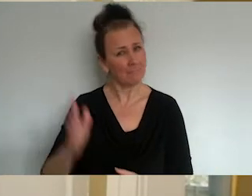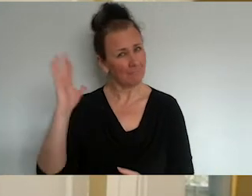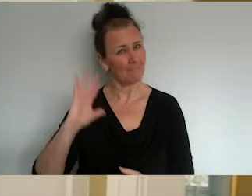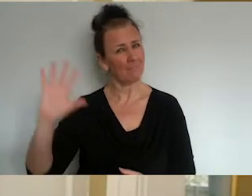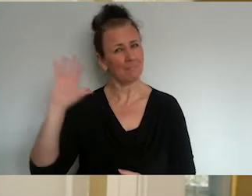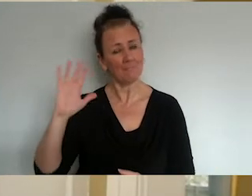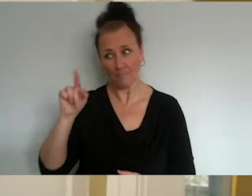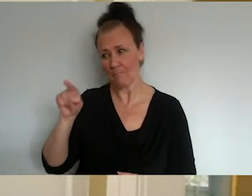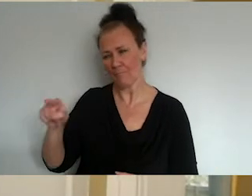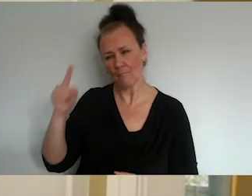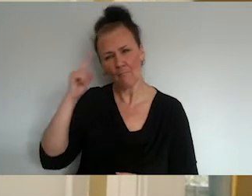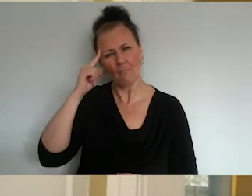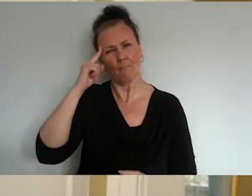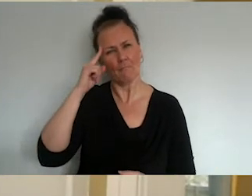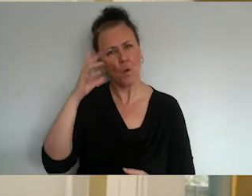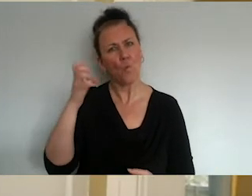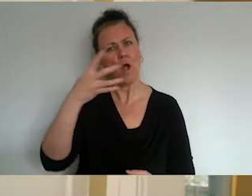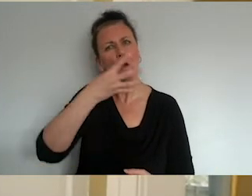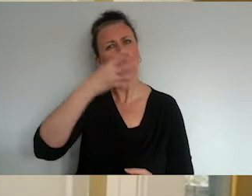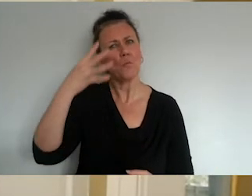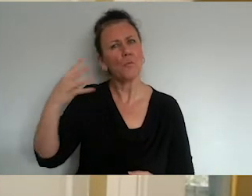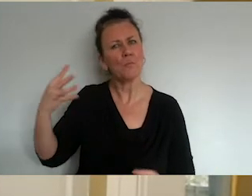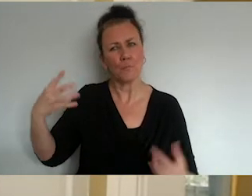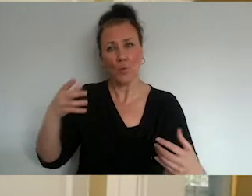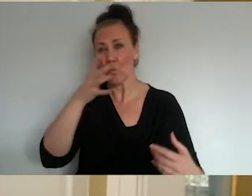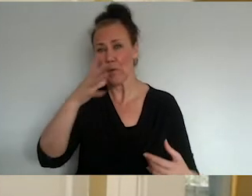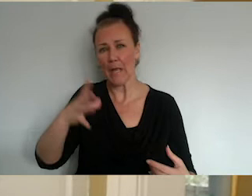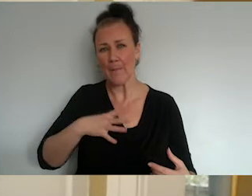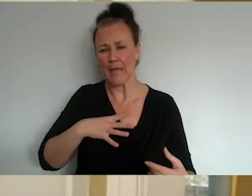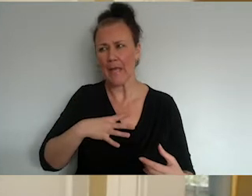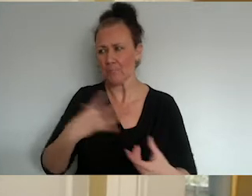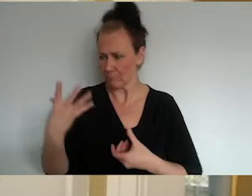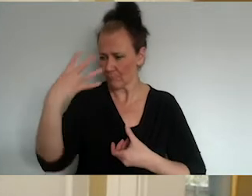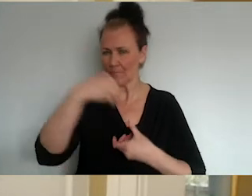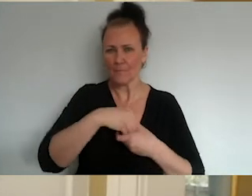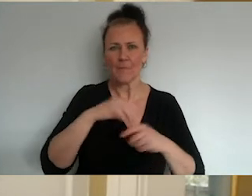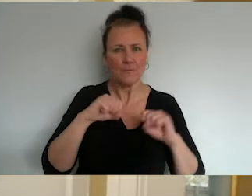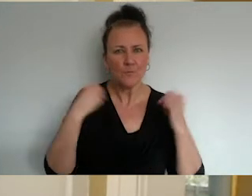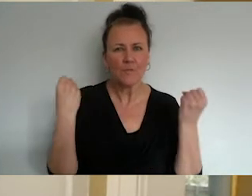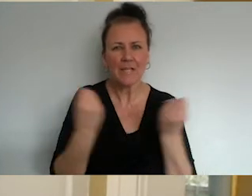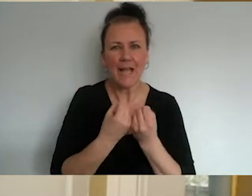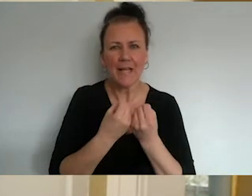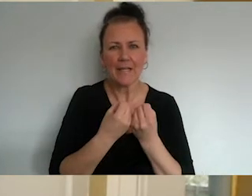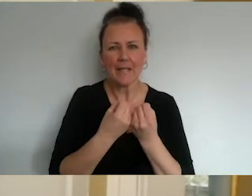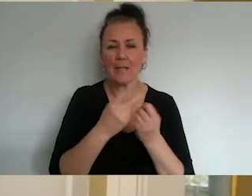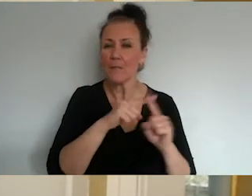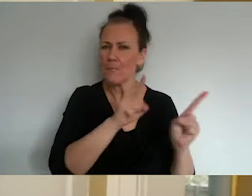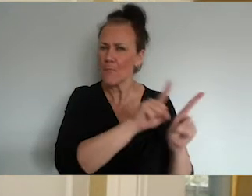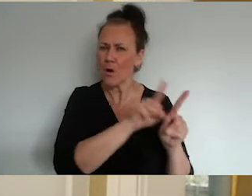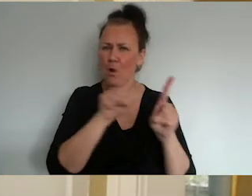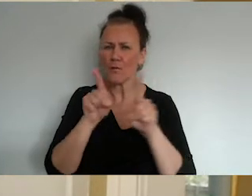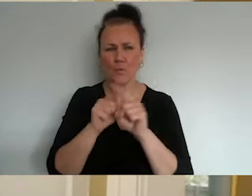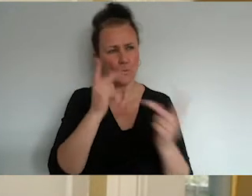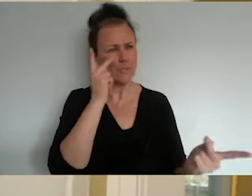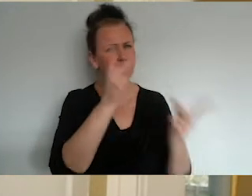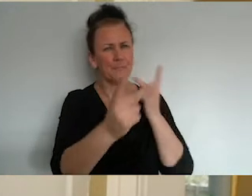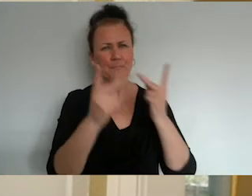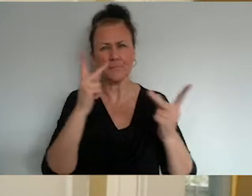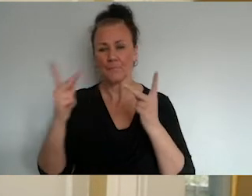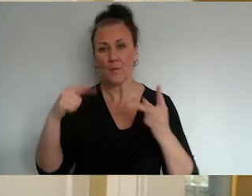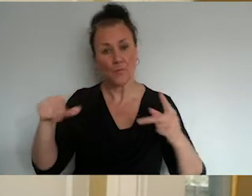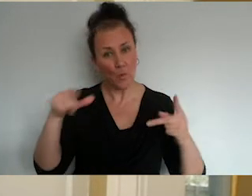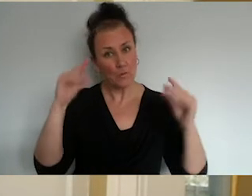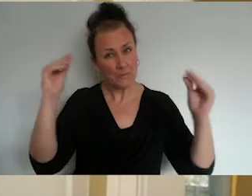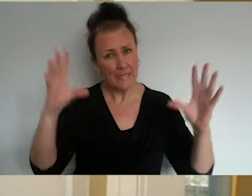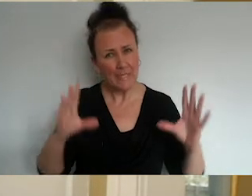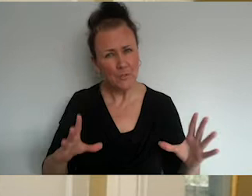initially sought to equip young immigrant women for life in a new society. But she soon saw the need for teachers with the knowledge and